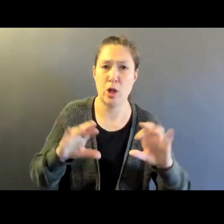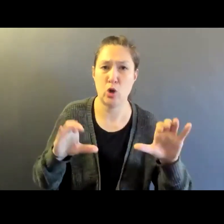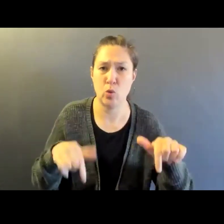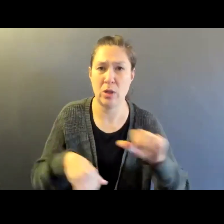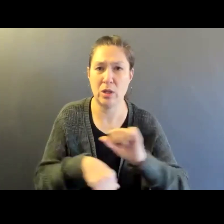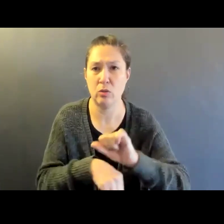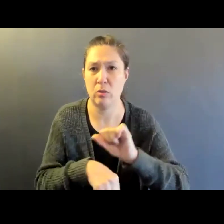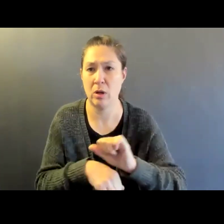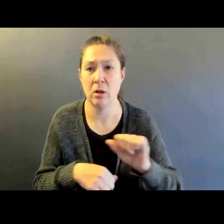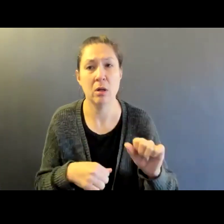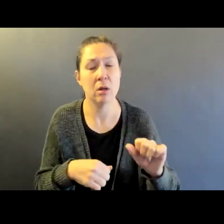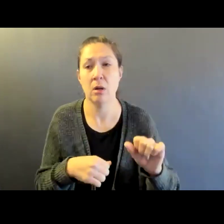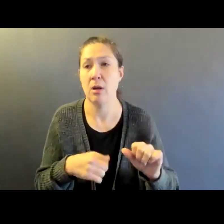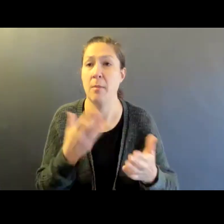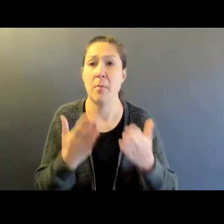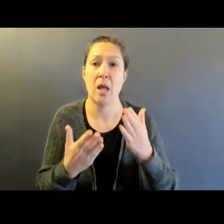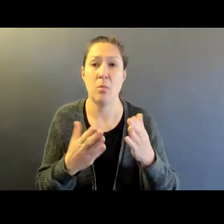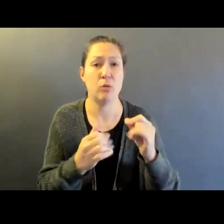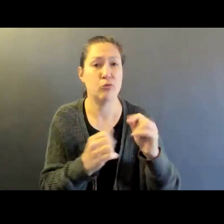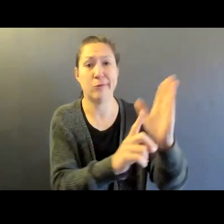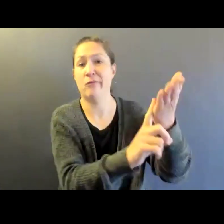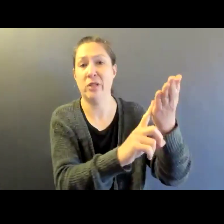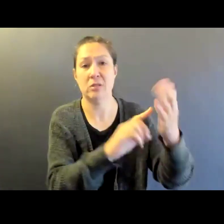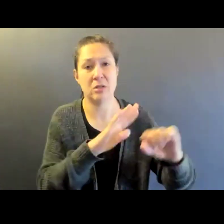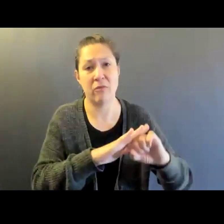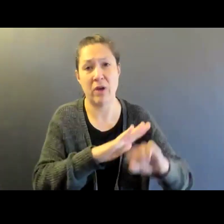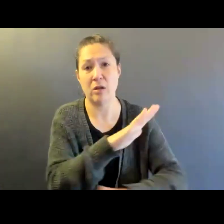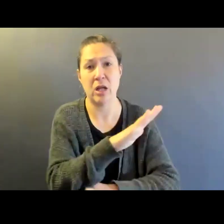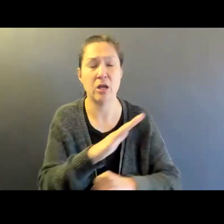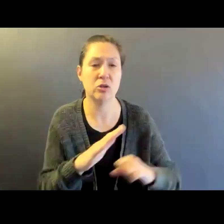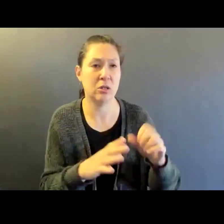for resources, implementing in a kind of data or evidence-driven way,